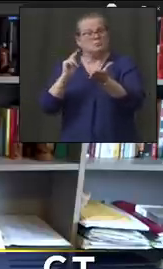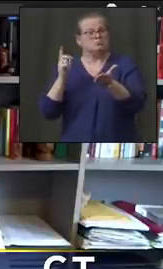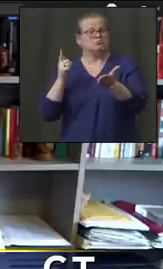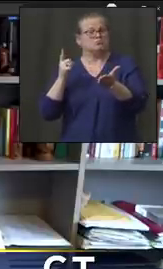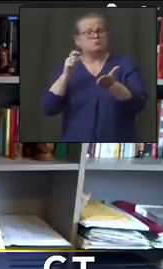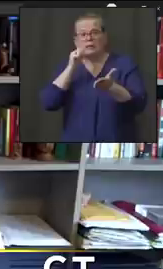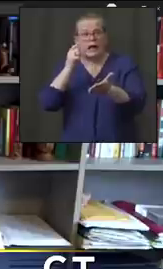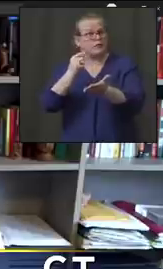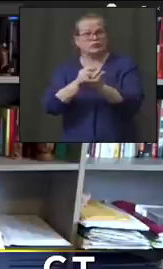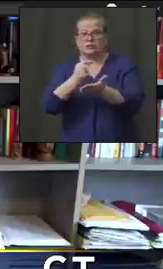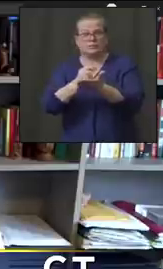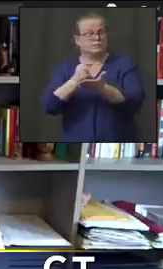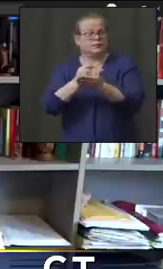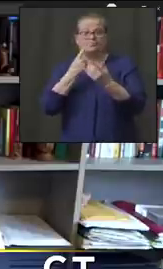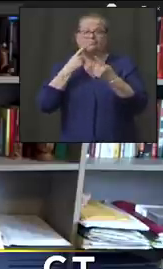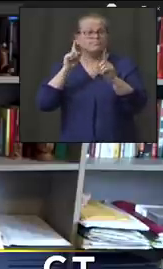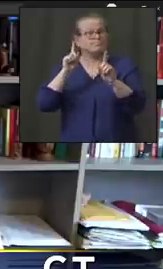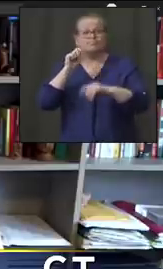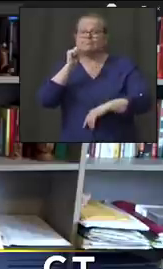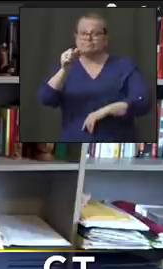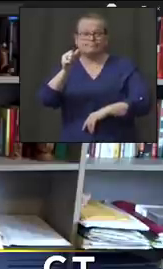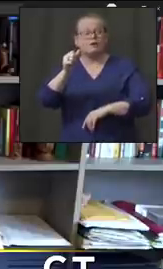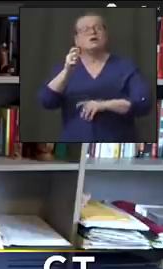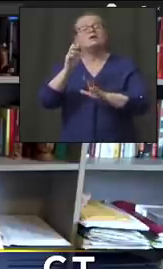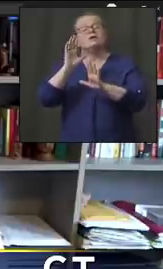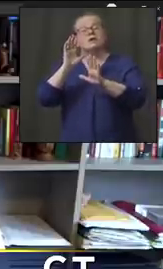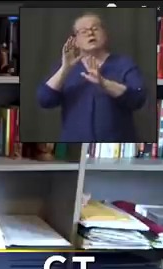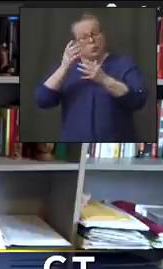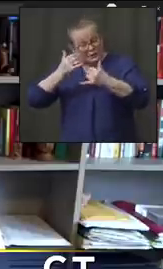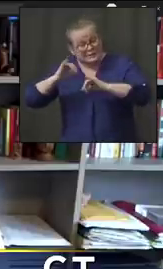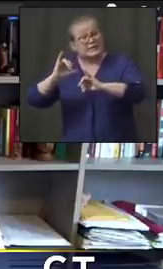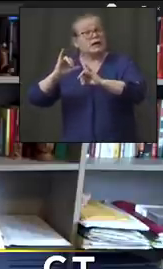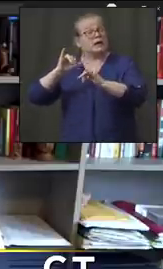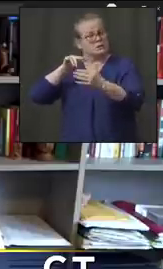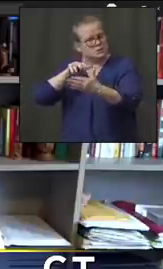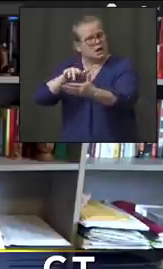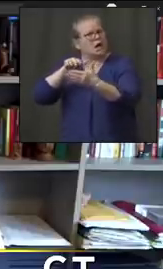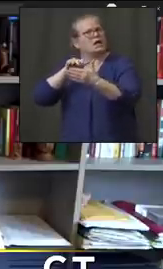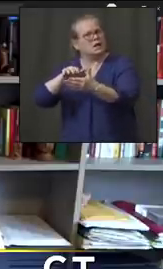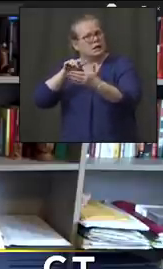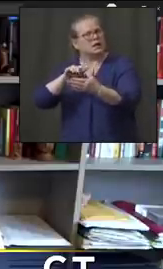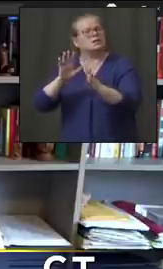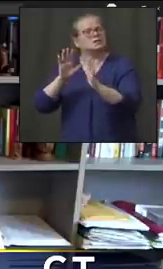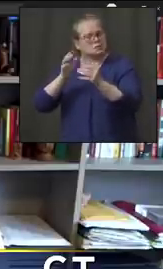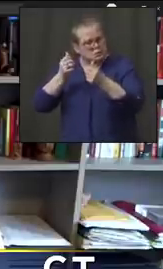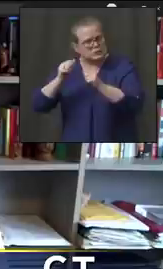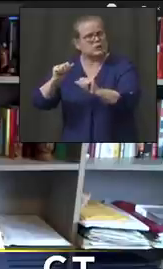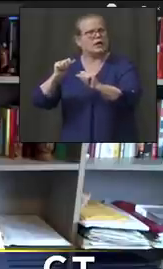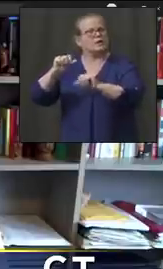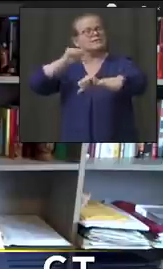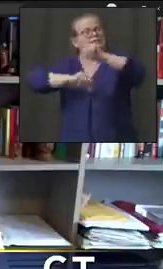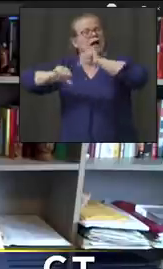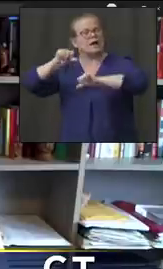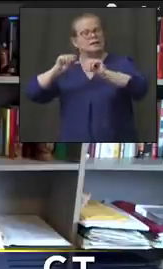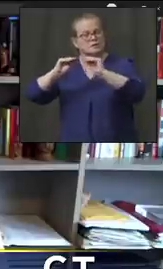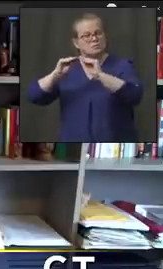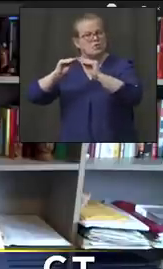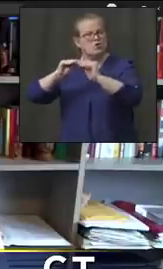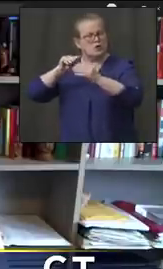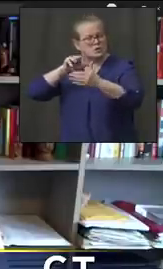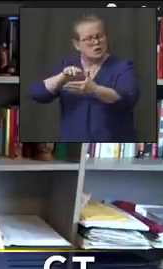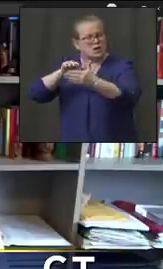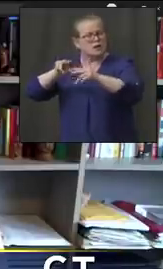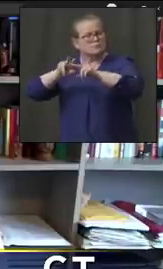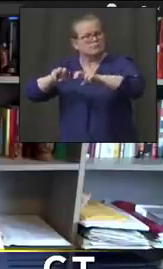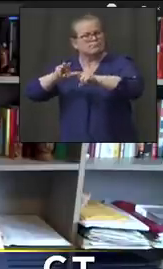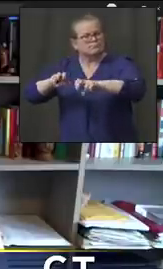require continued study under what we call clinical trials, which will provide the most rigorous evidence of whether it's something should